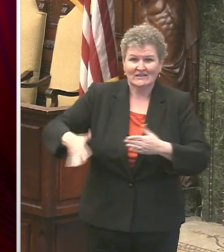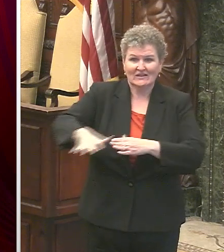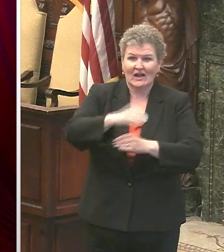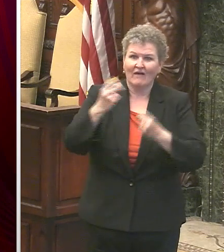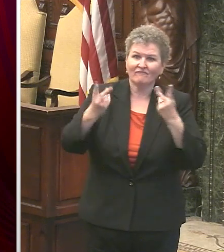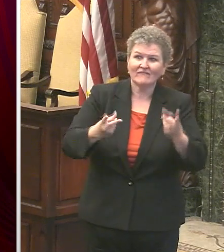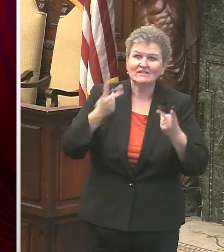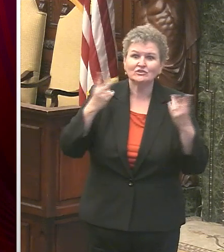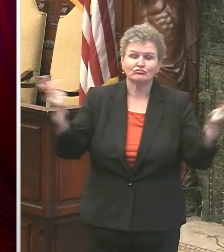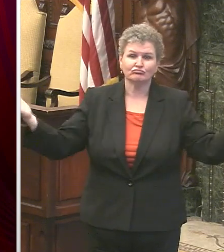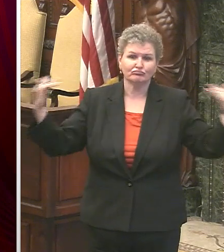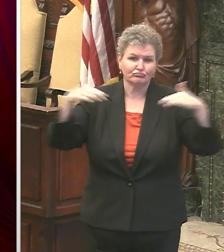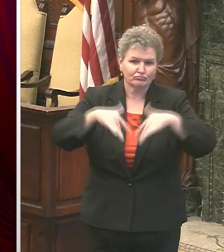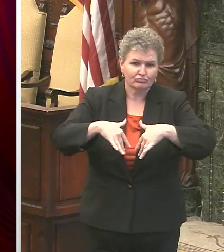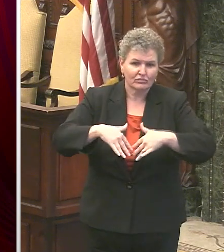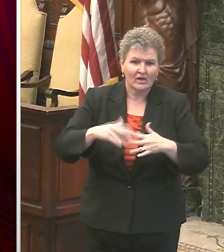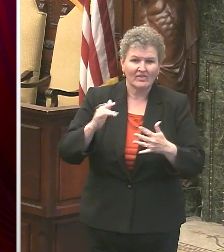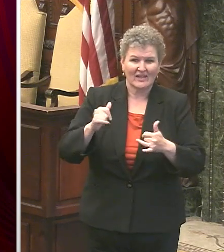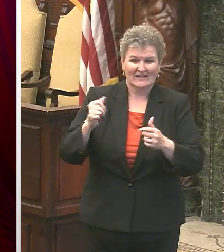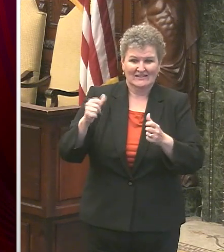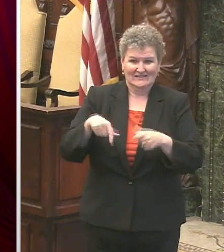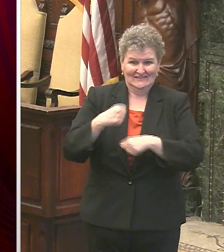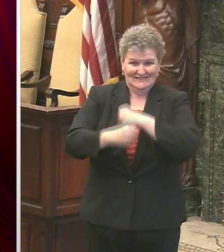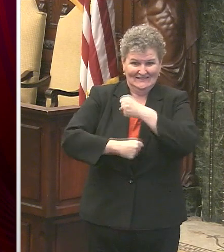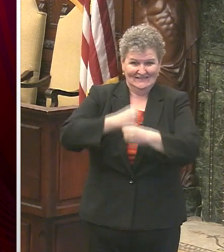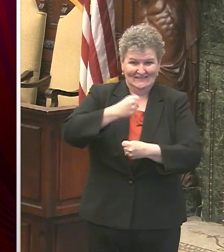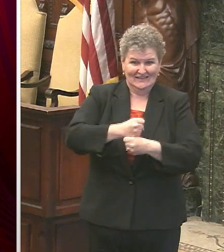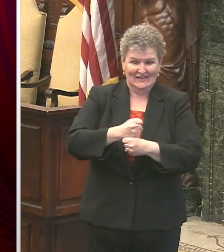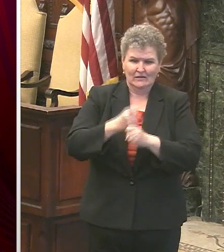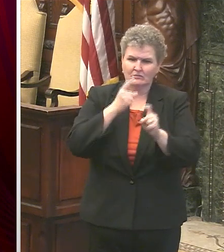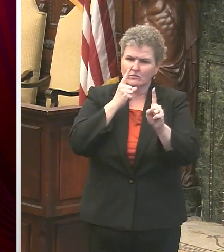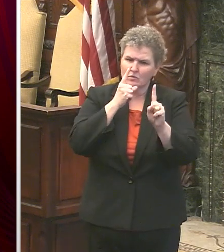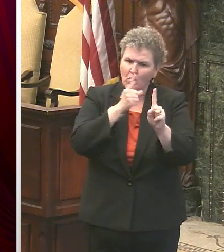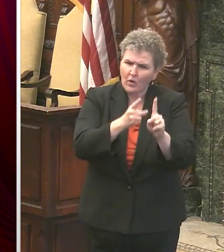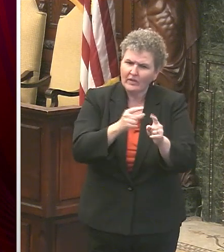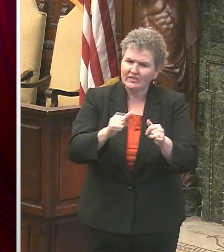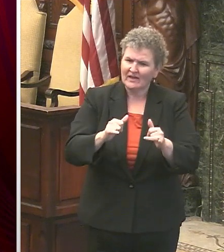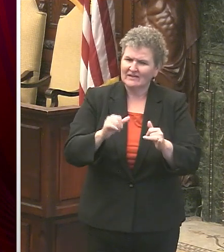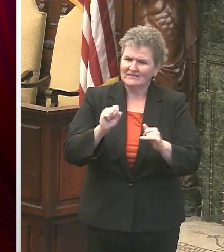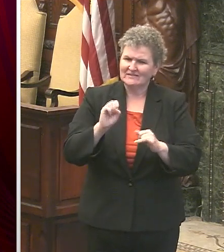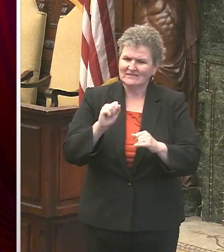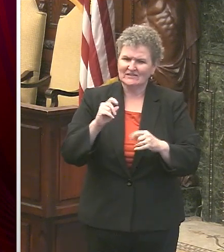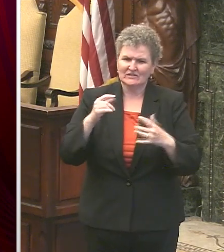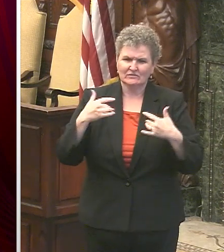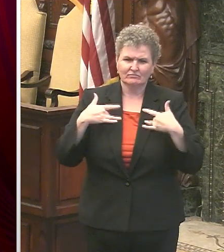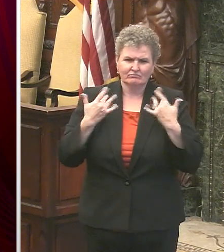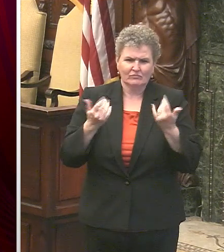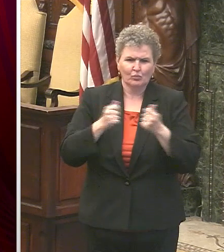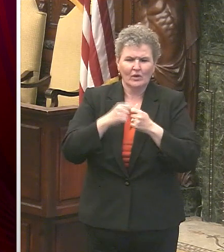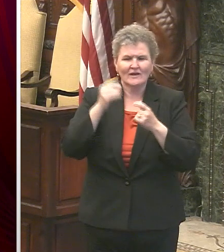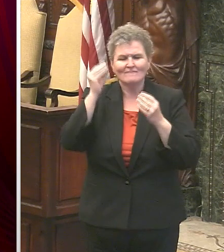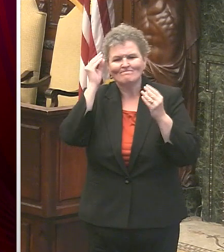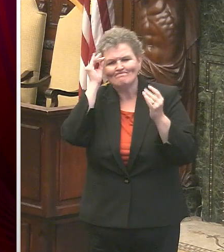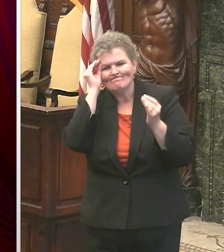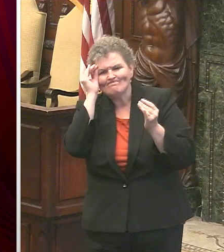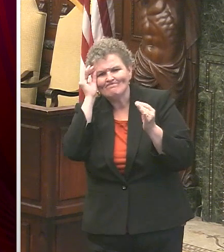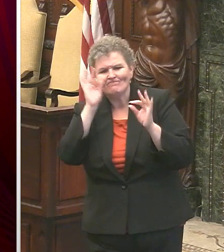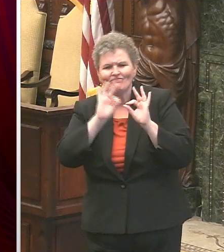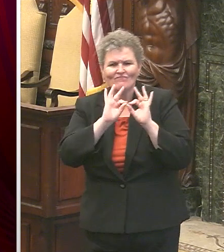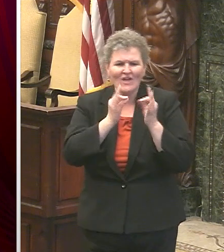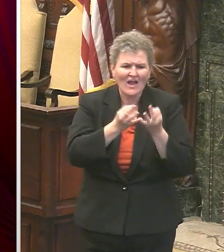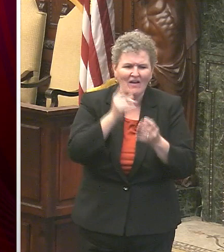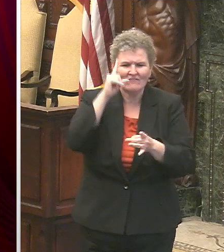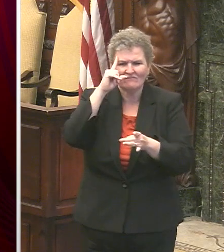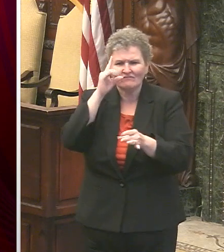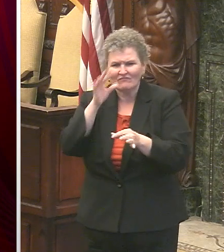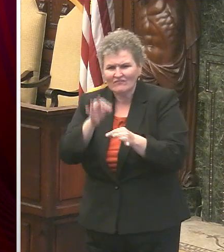After a challenging year, we are looking forward to keeping the essence of the season here in Philadelphia, a time of reflection, family, faith, and joy.